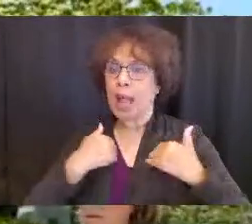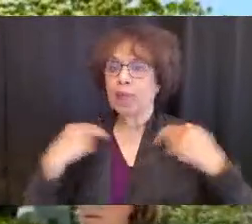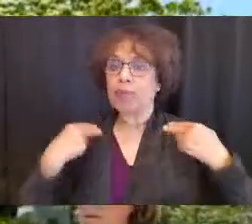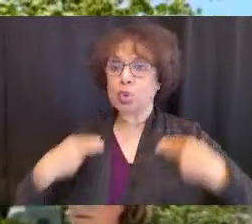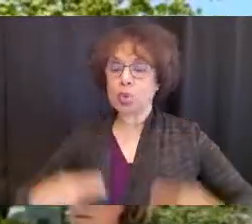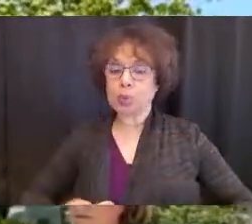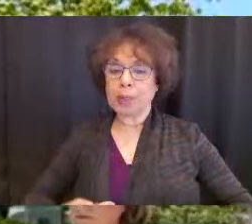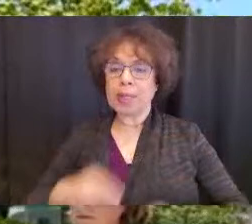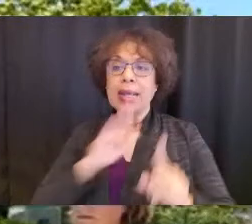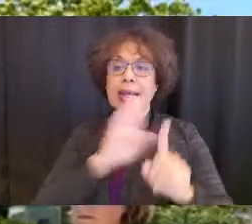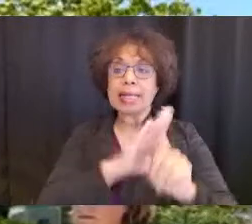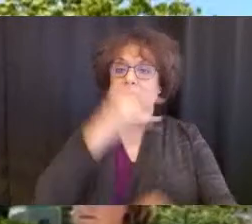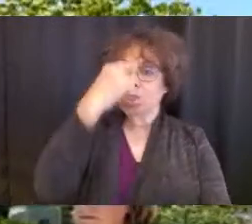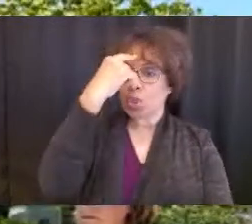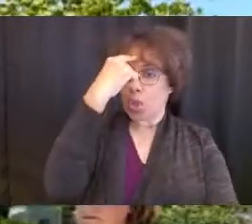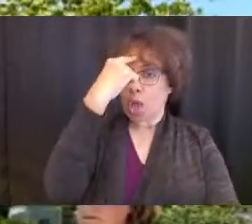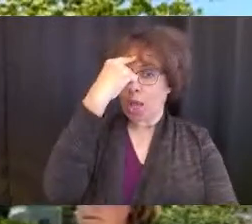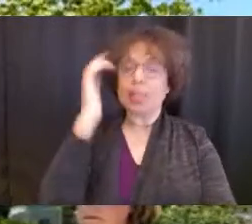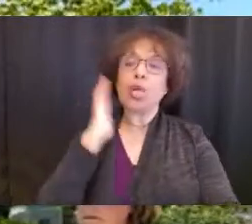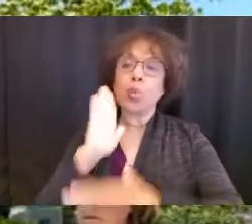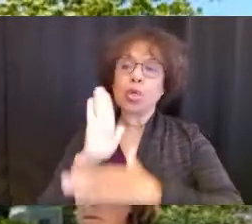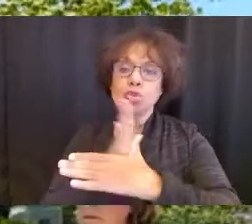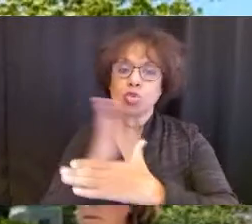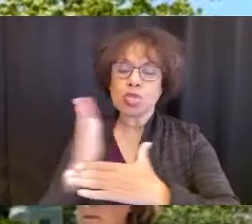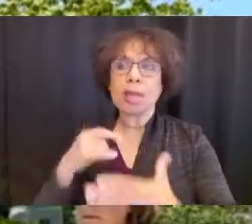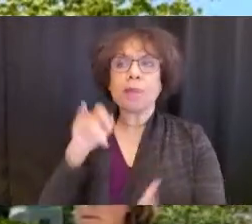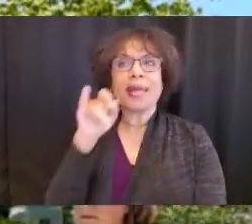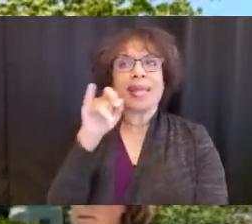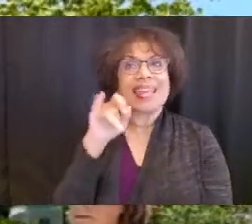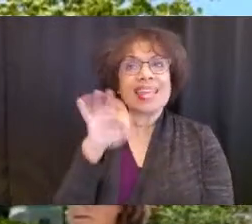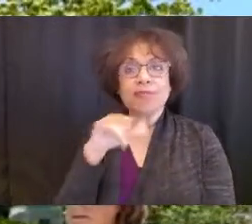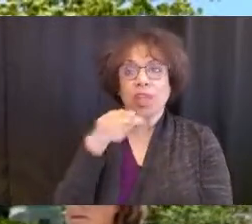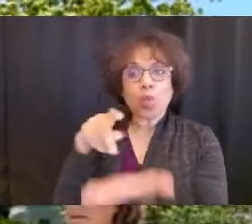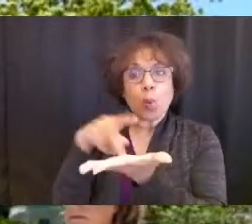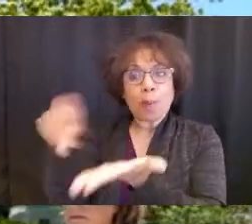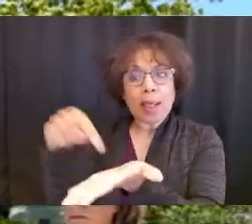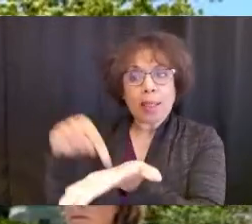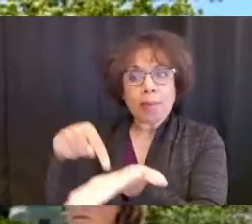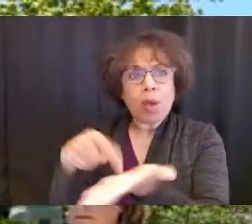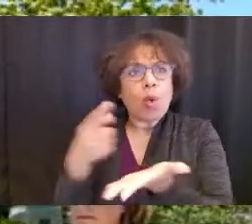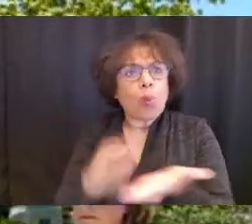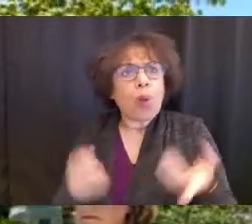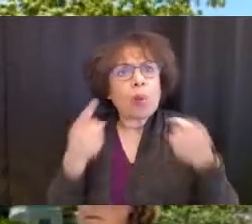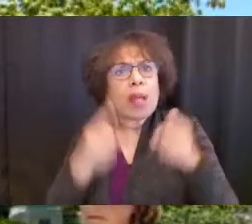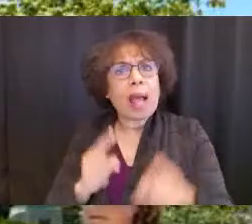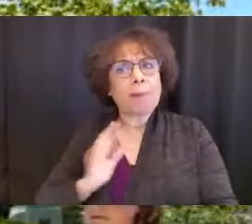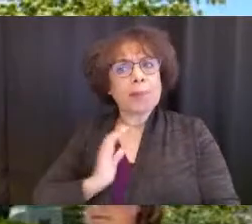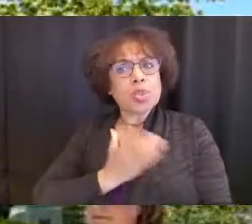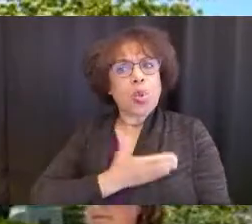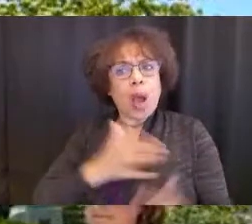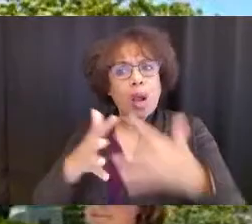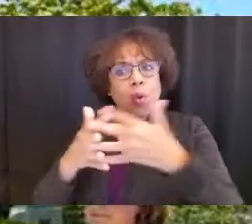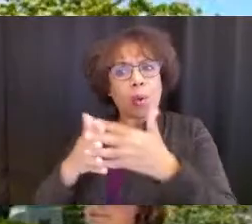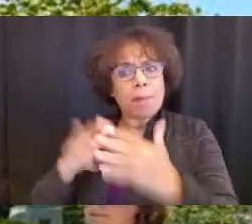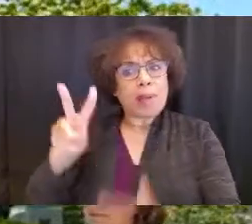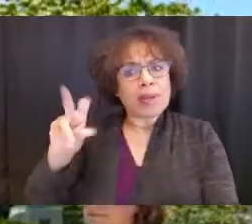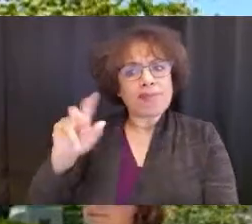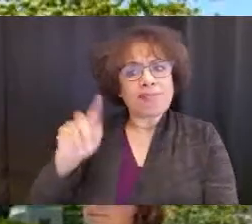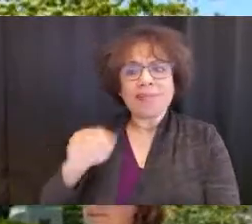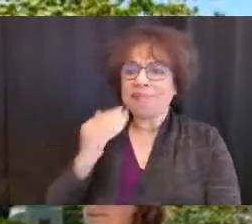sharing his thoughts on what the default would mean for the heroes that he works with every day. Thank you,